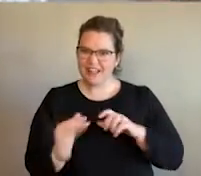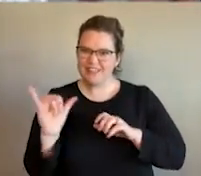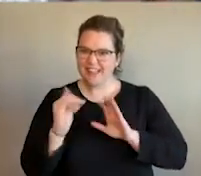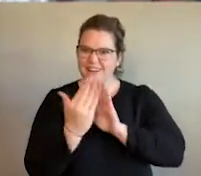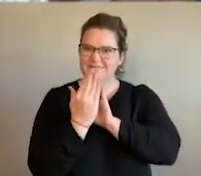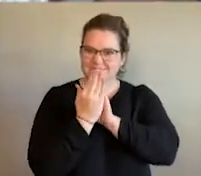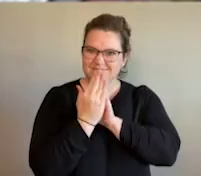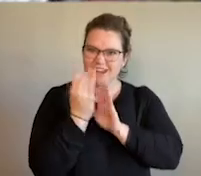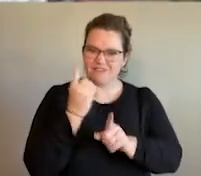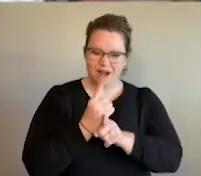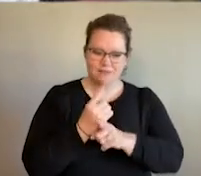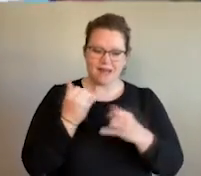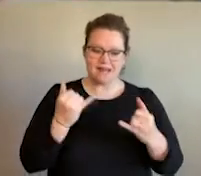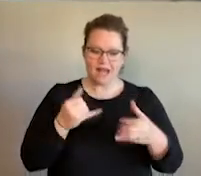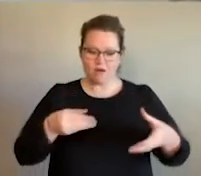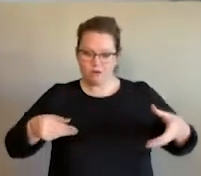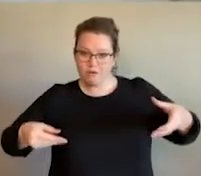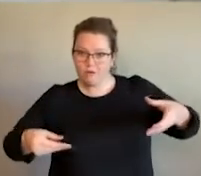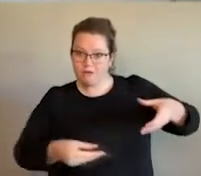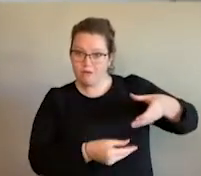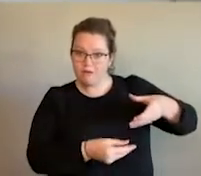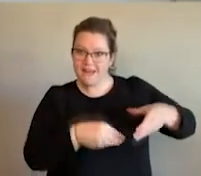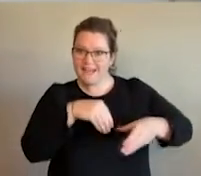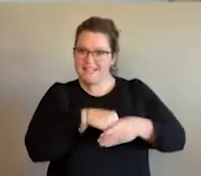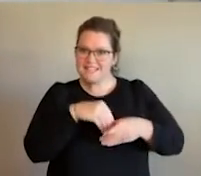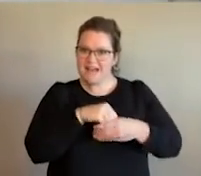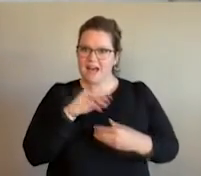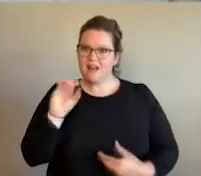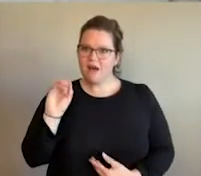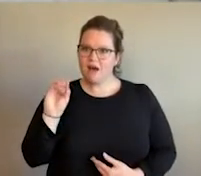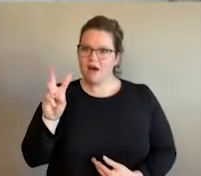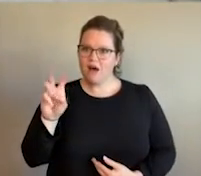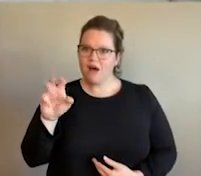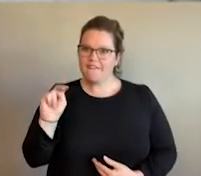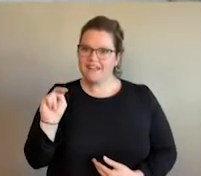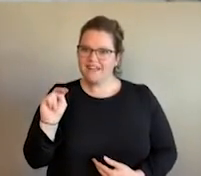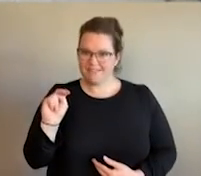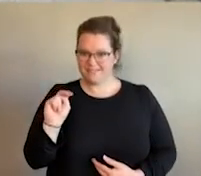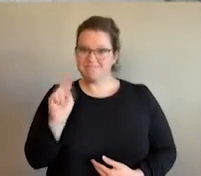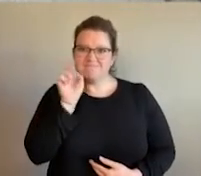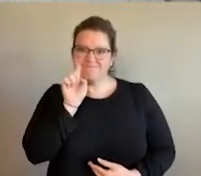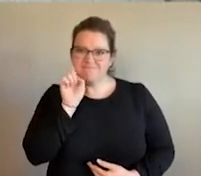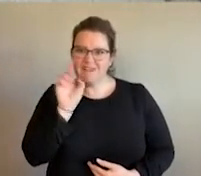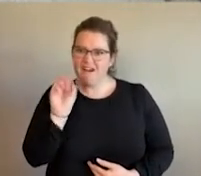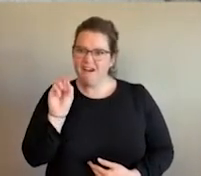Let's go ahead and place that inside our oven.